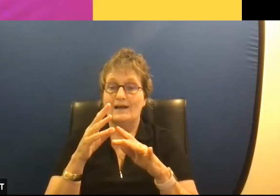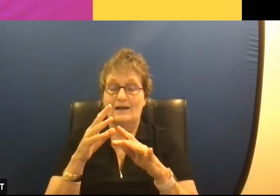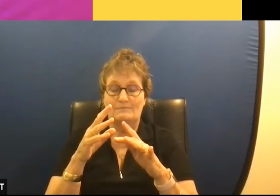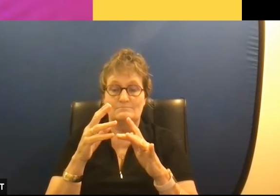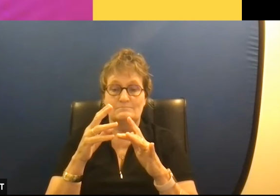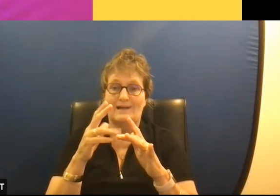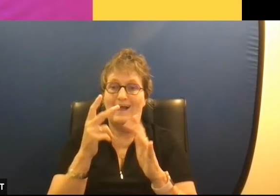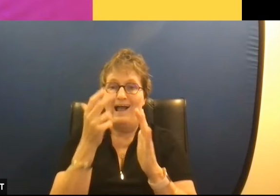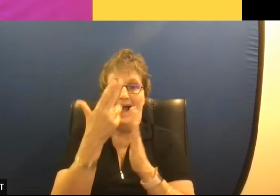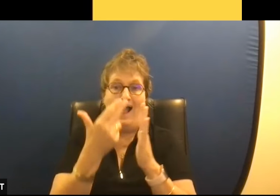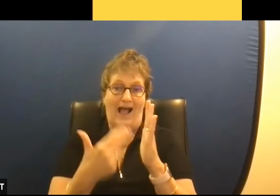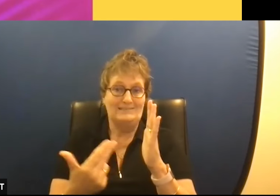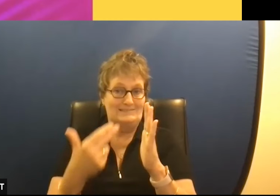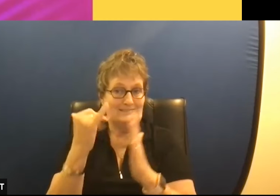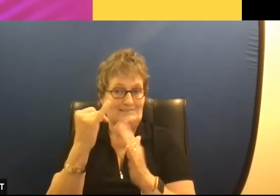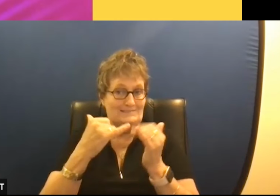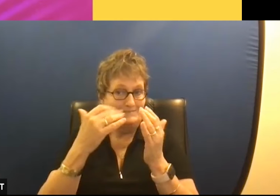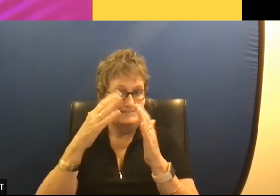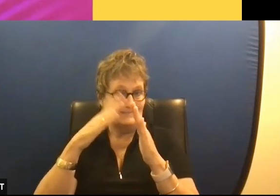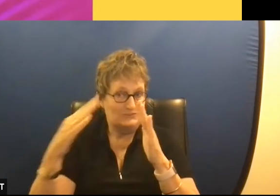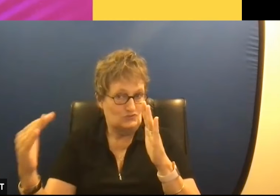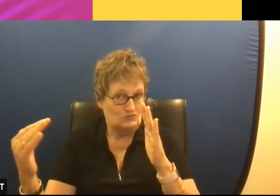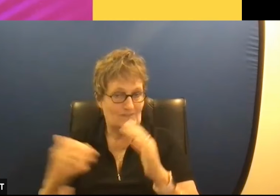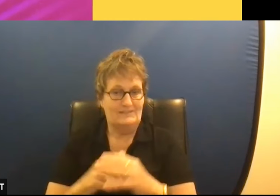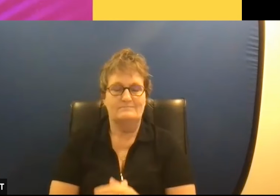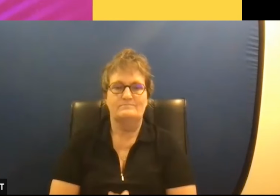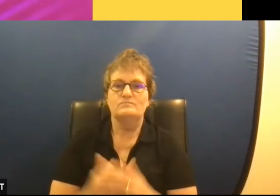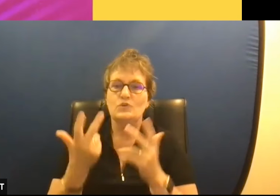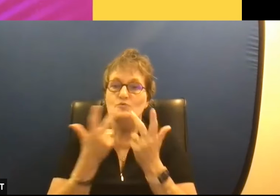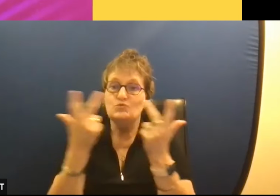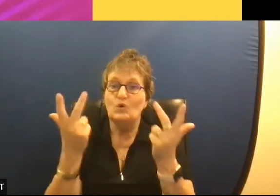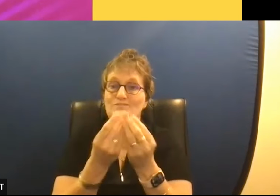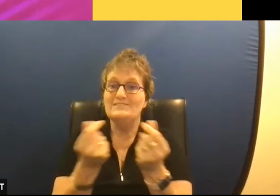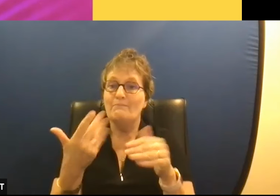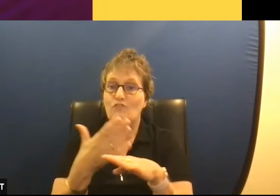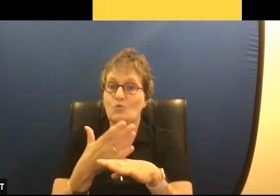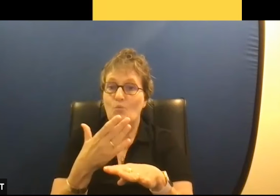fantastic. So I'll show you a little bit of the work here.